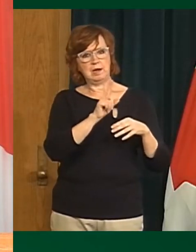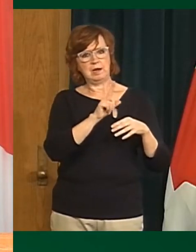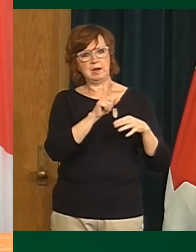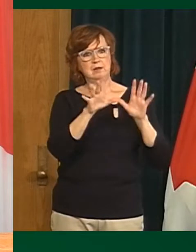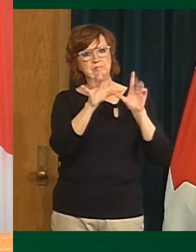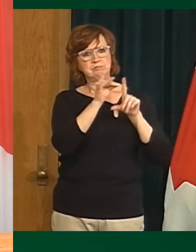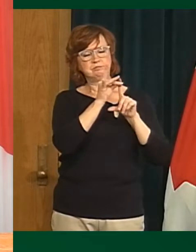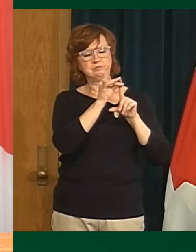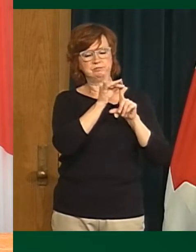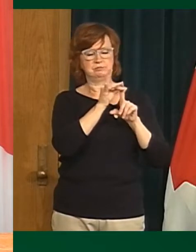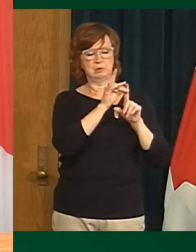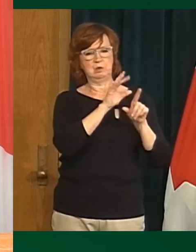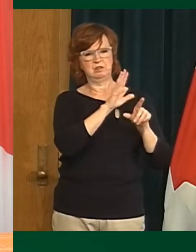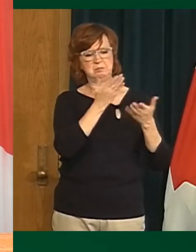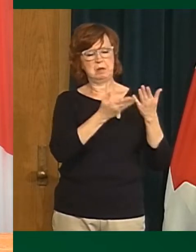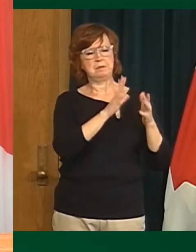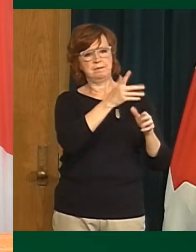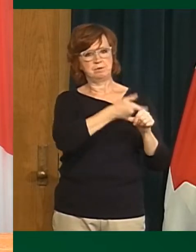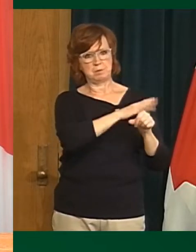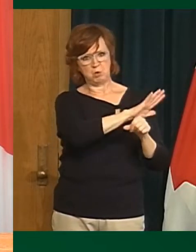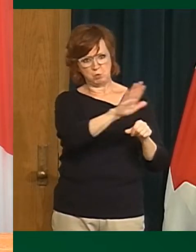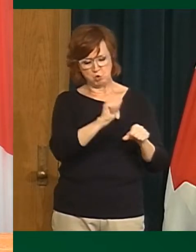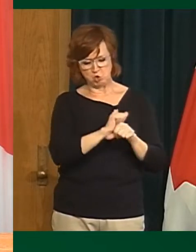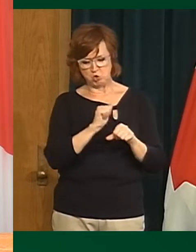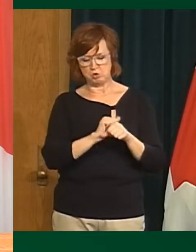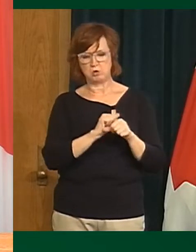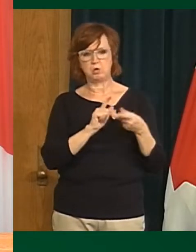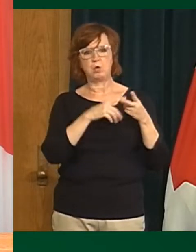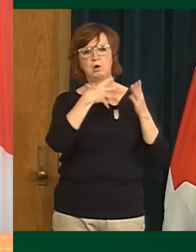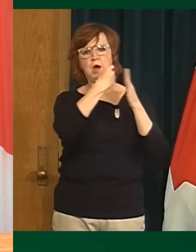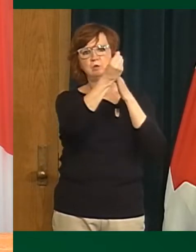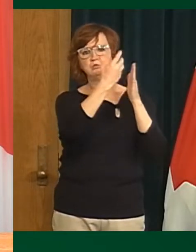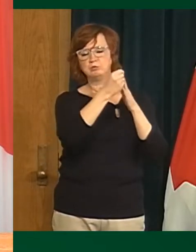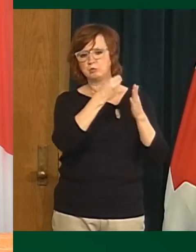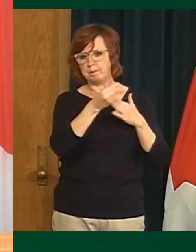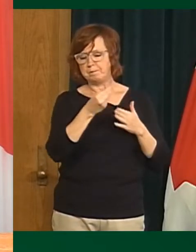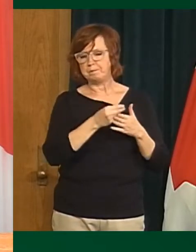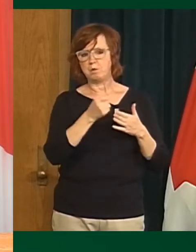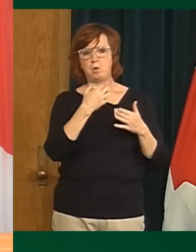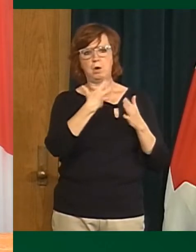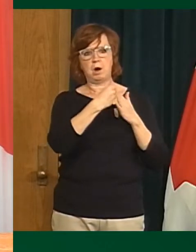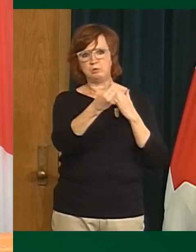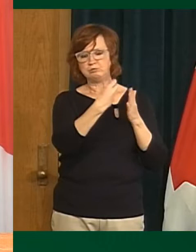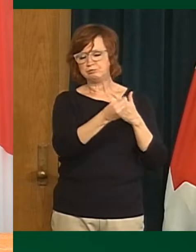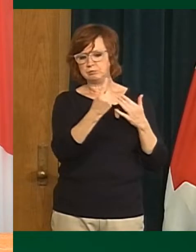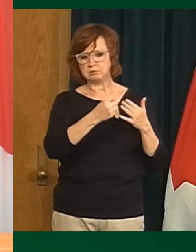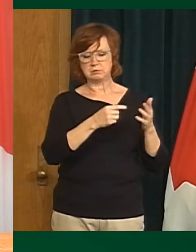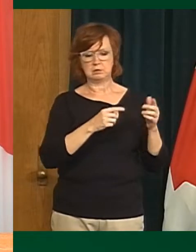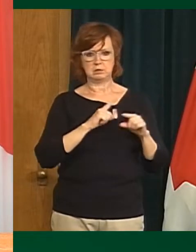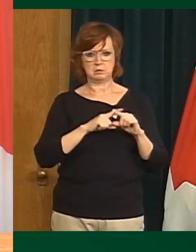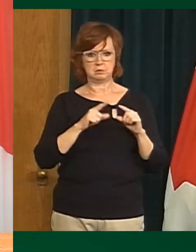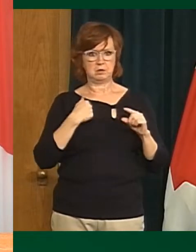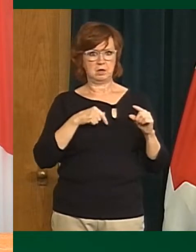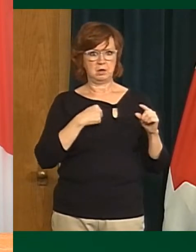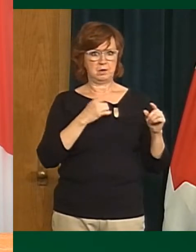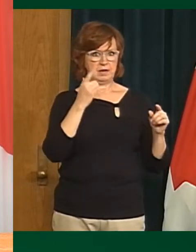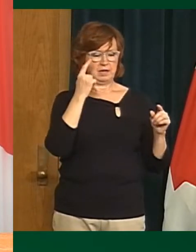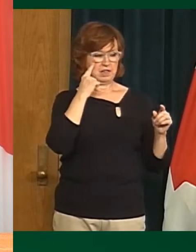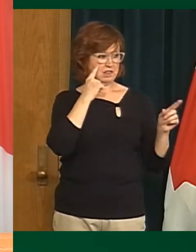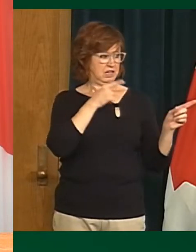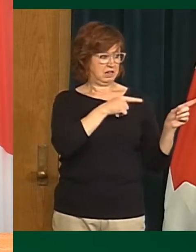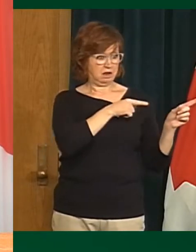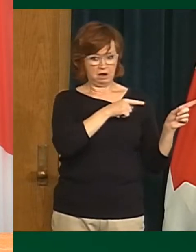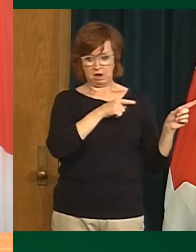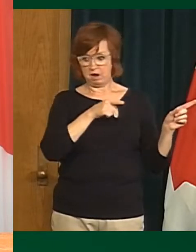and about. So we cannot forget the fact that we can't just think that COVID is something that has serious implications only if you're